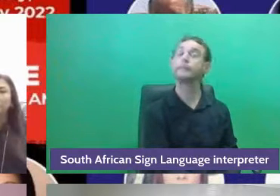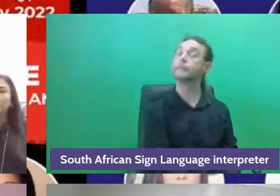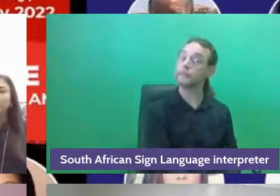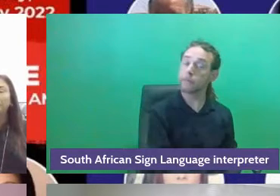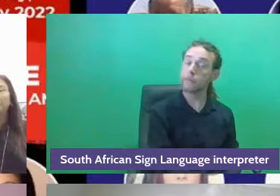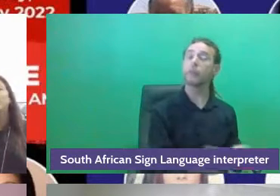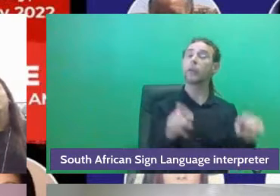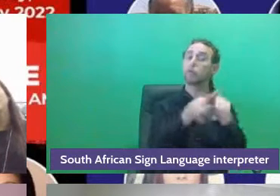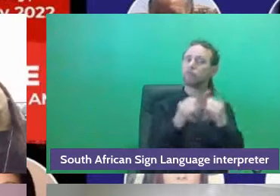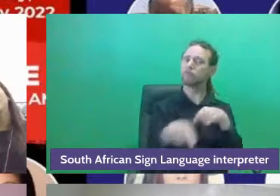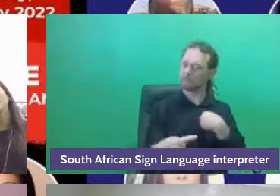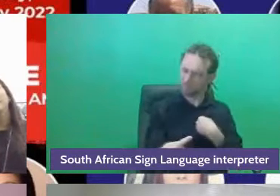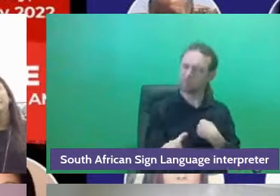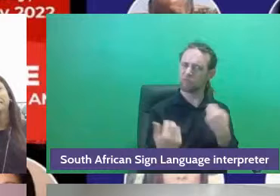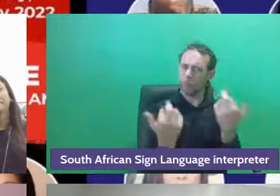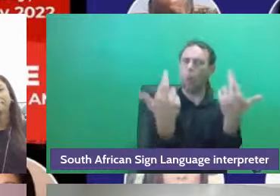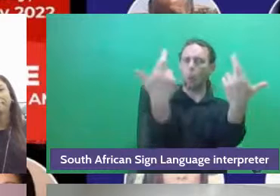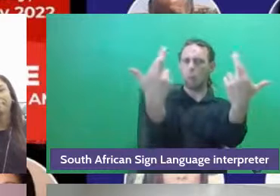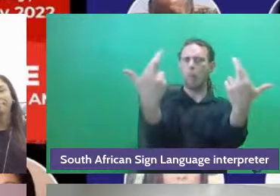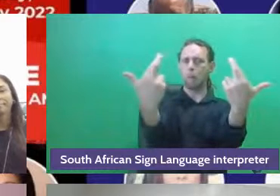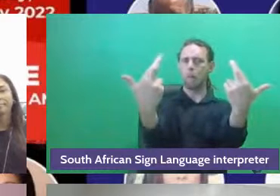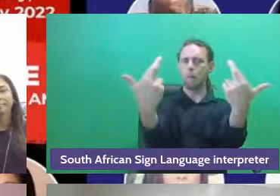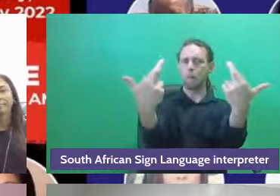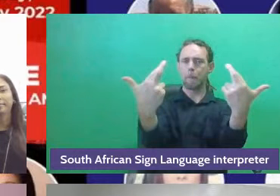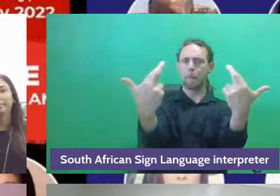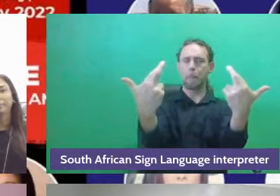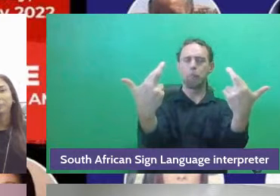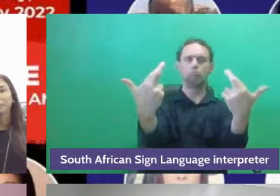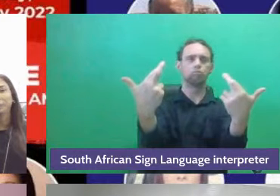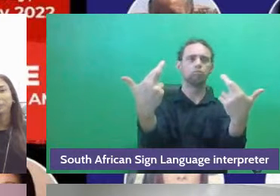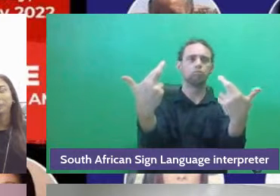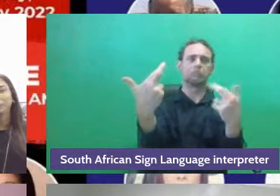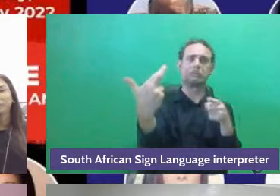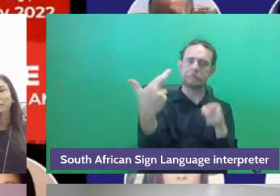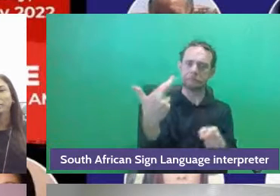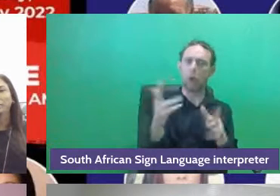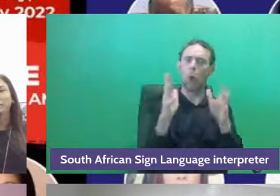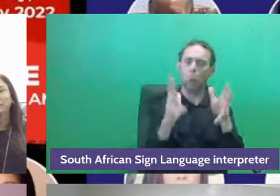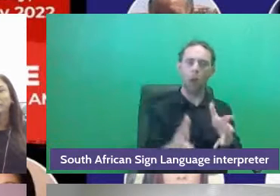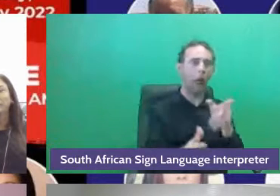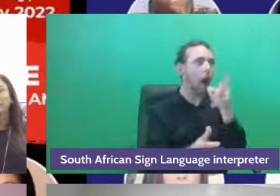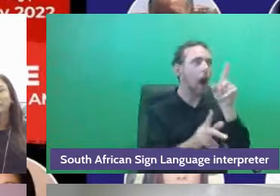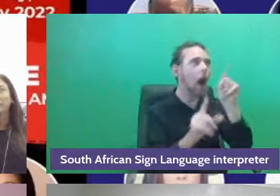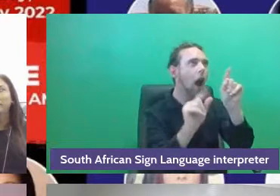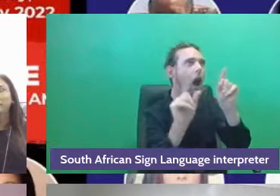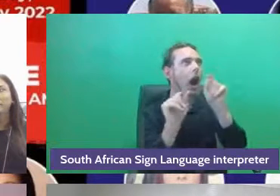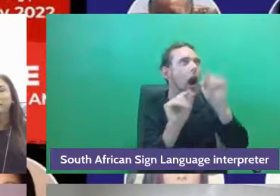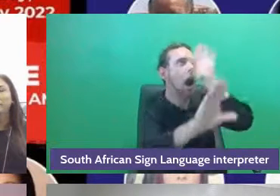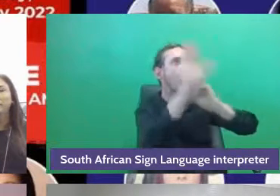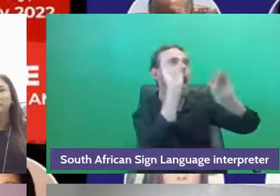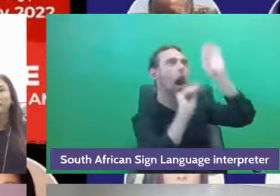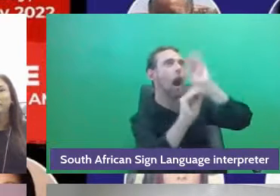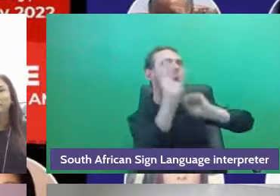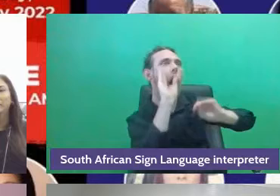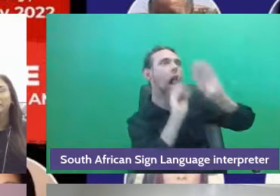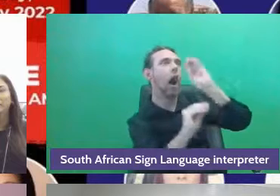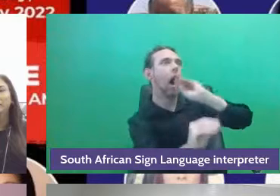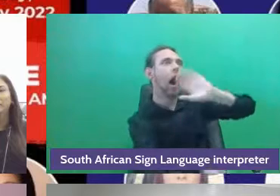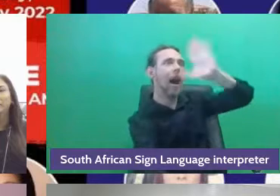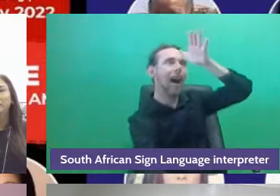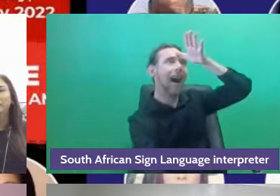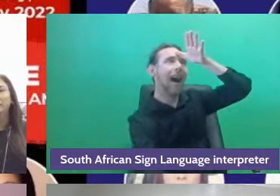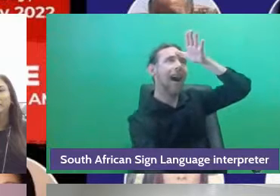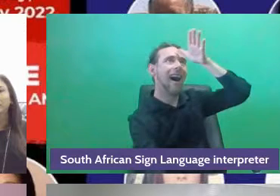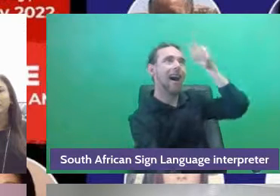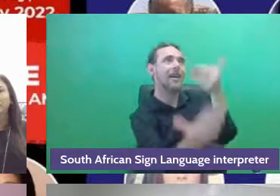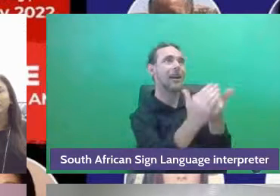we hope that this session is going to bring insight on this topic and the issues that are